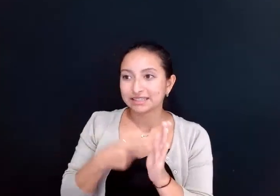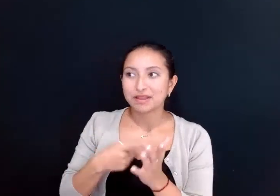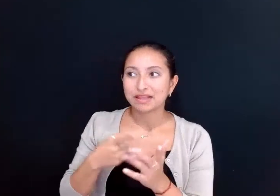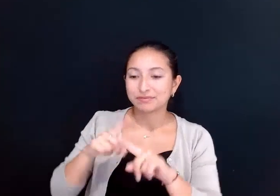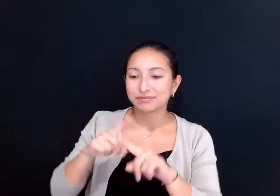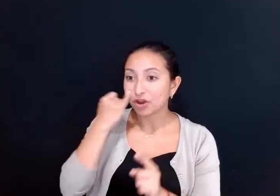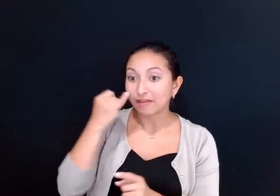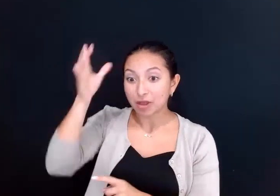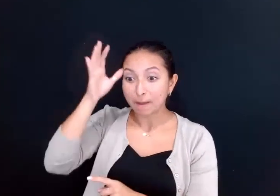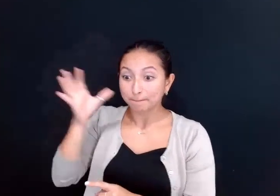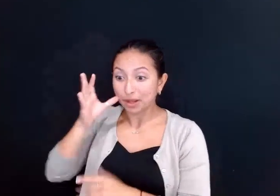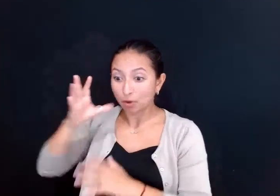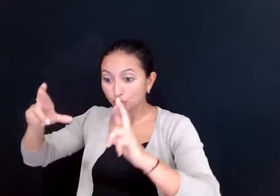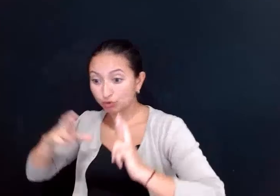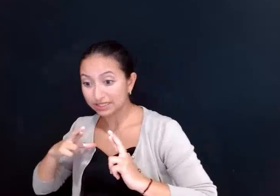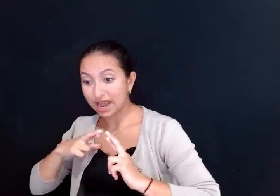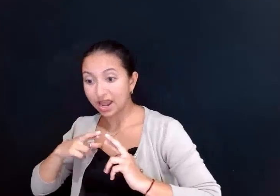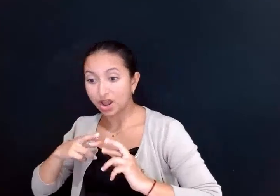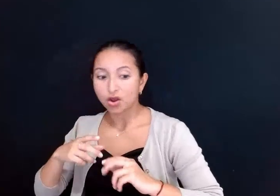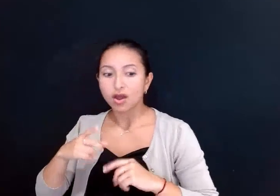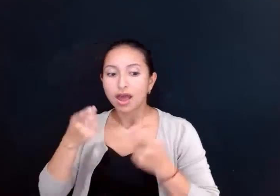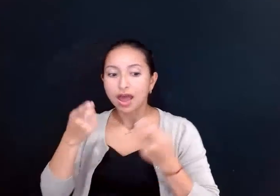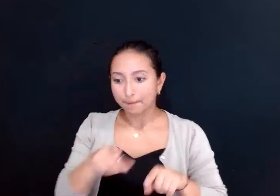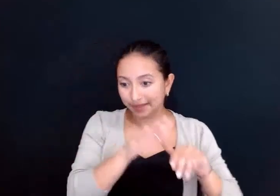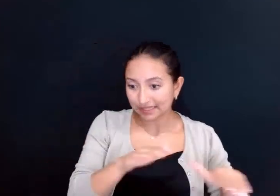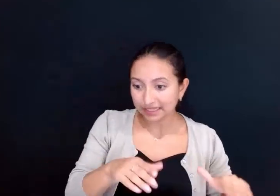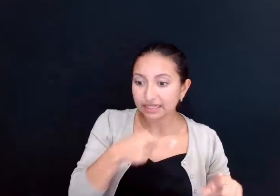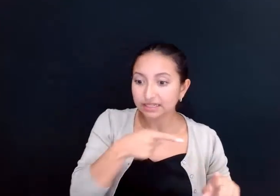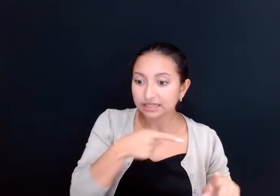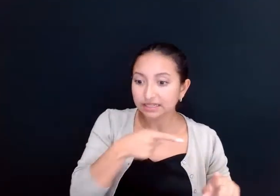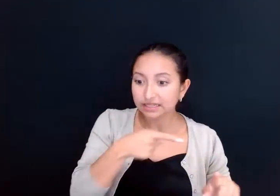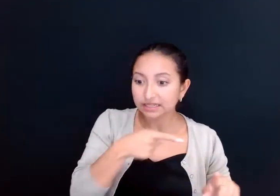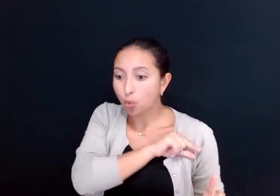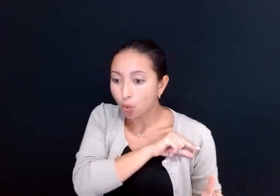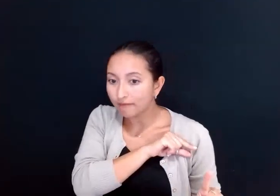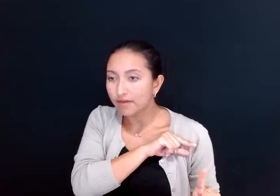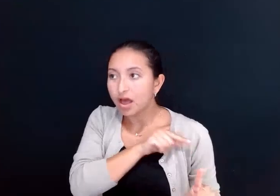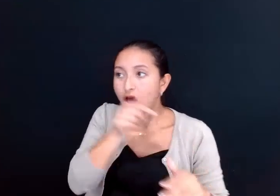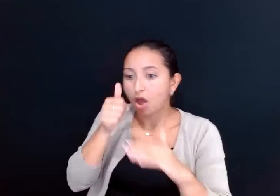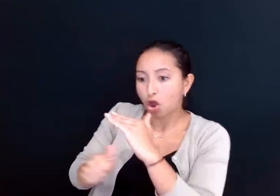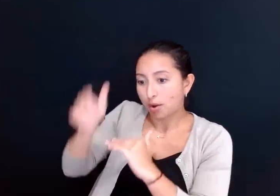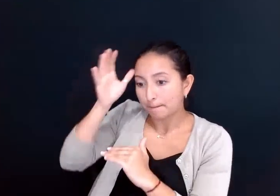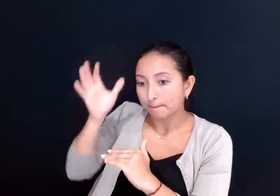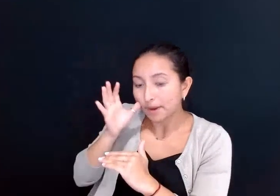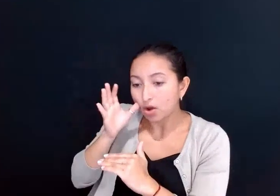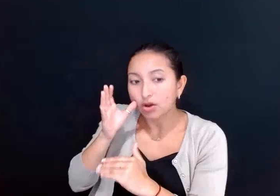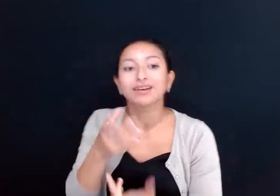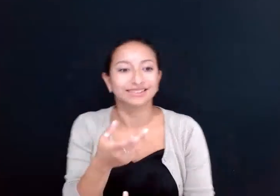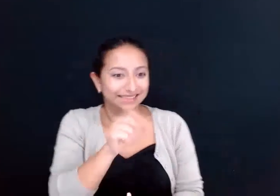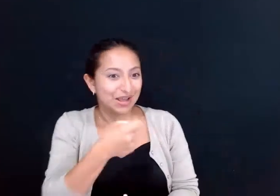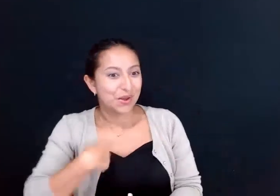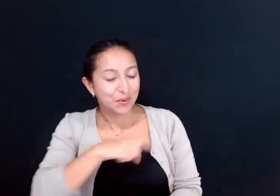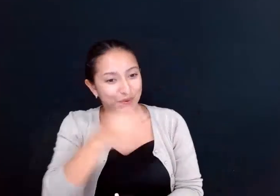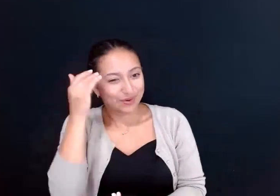for benefits based on that parent's, then we and know that that that was going to be the Title II side. yeah,